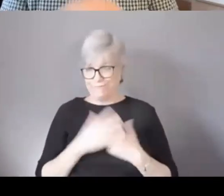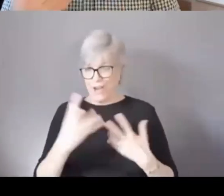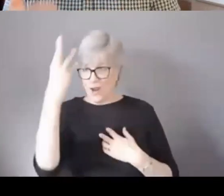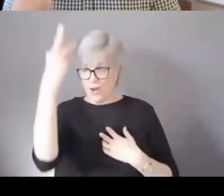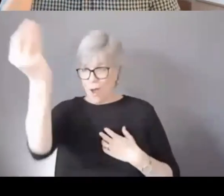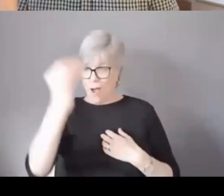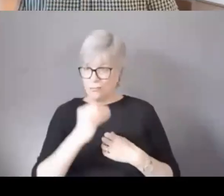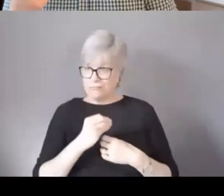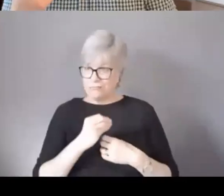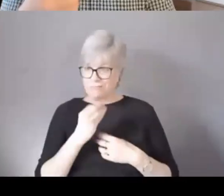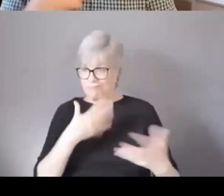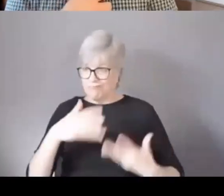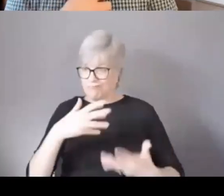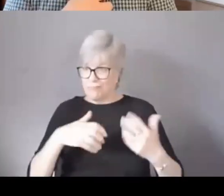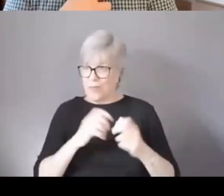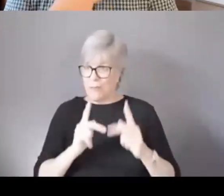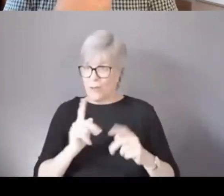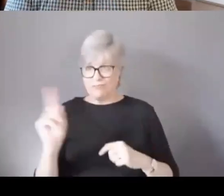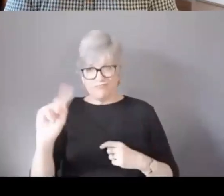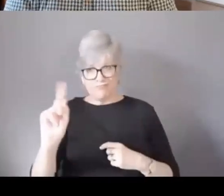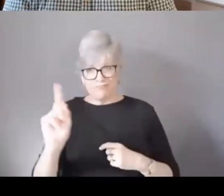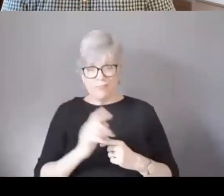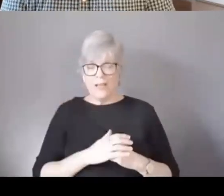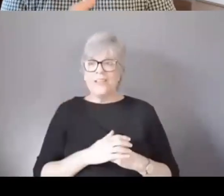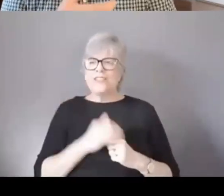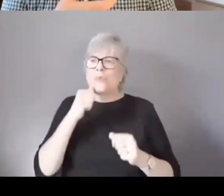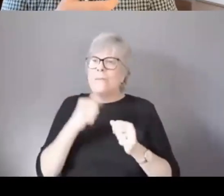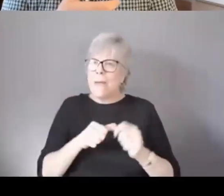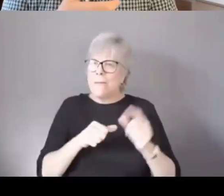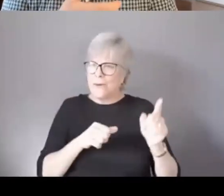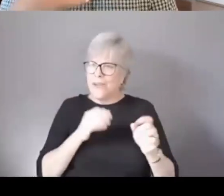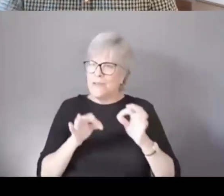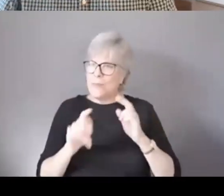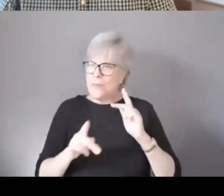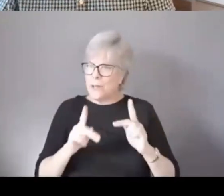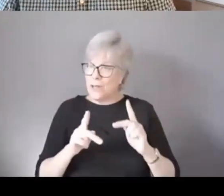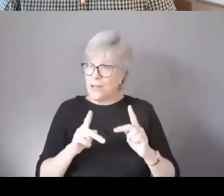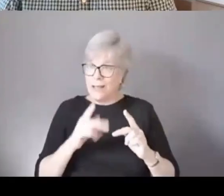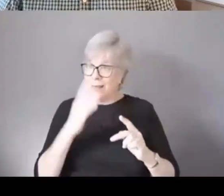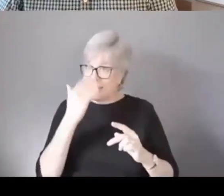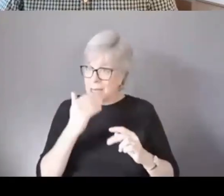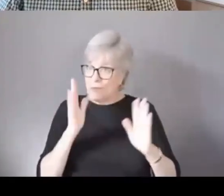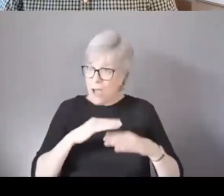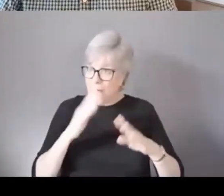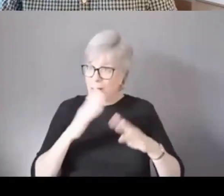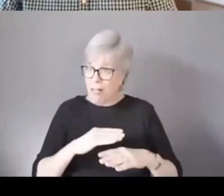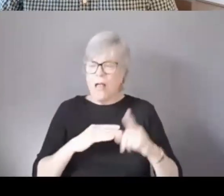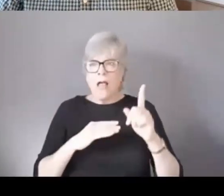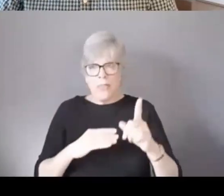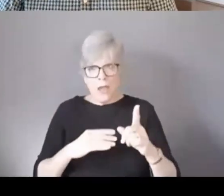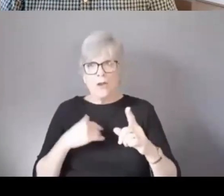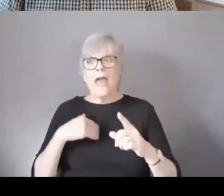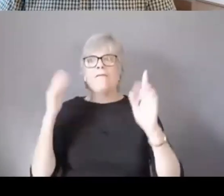world. So as we think about that, if someone's anxious and has sleep disturbance, they're going to struggle to engage with school, with